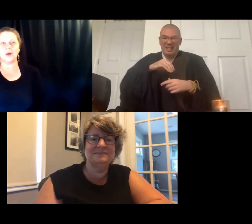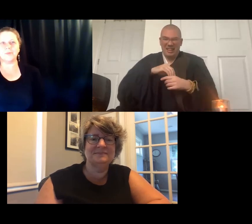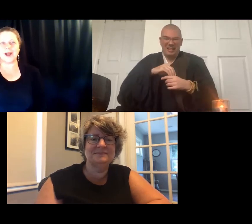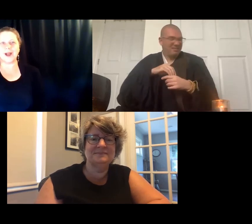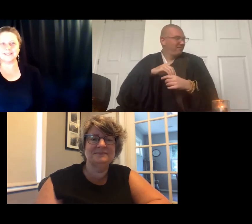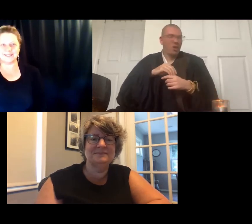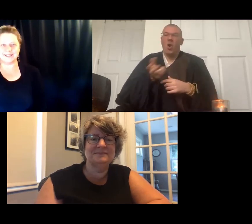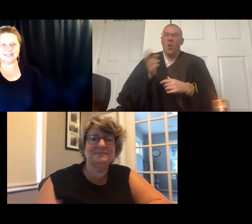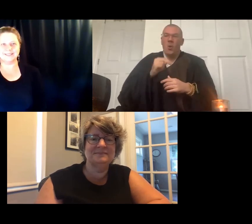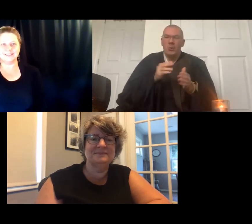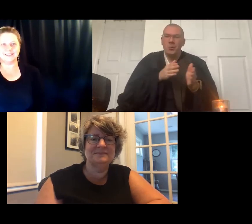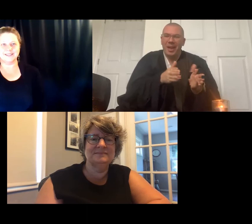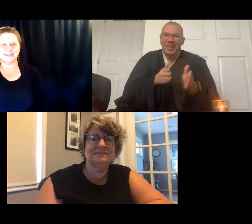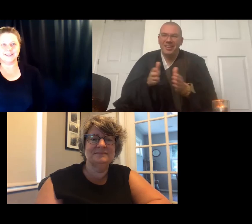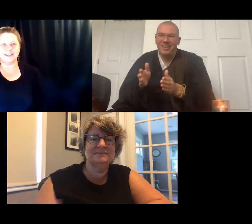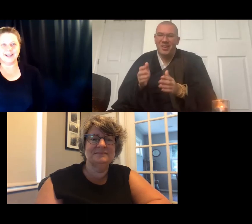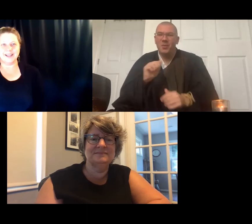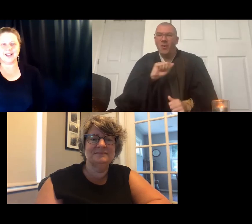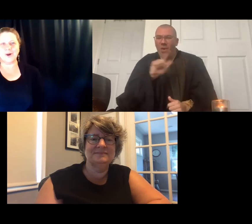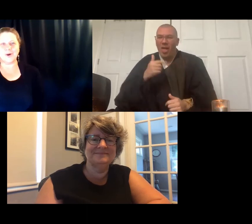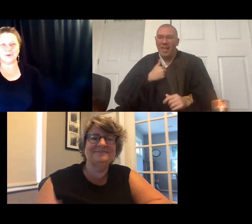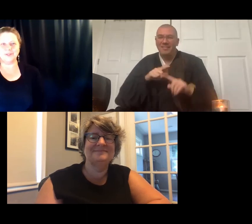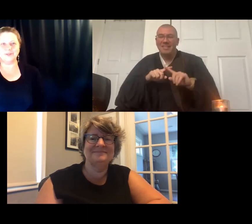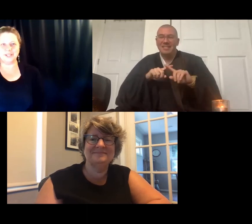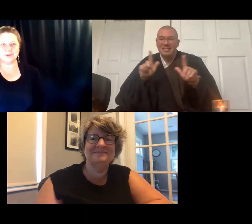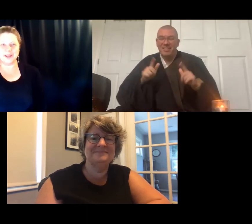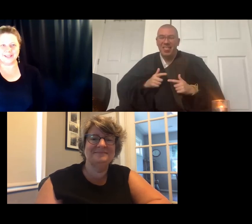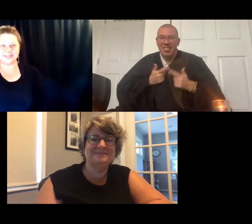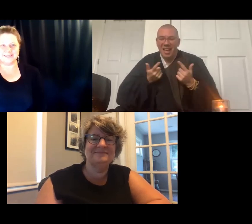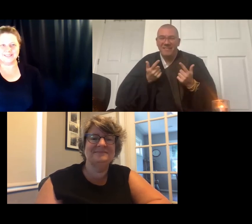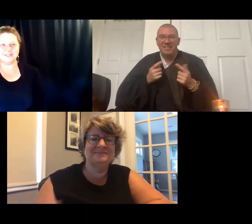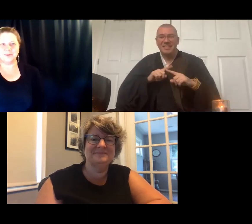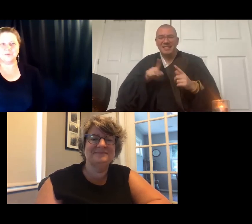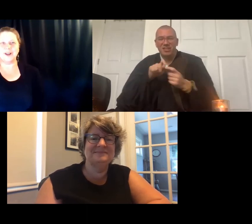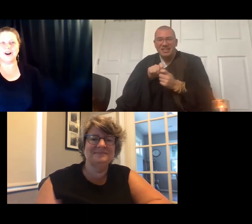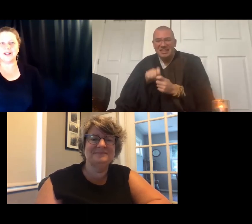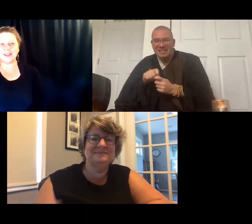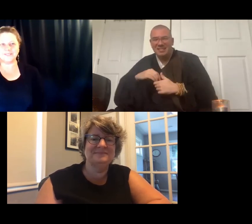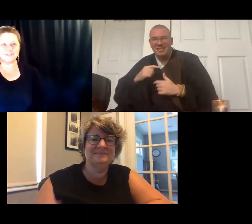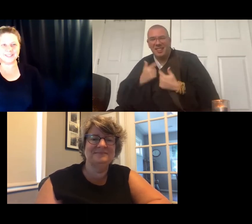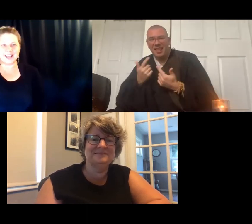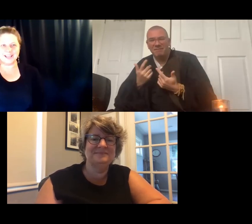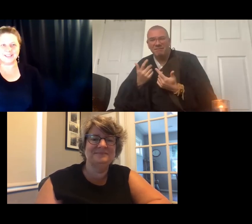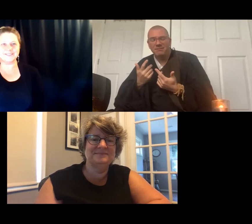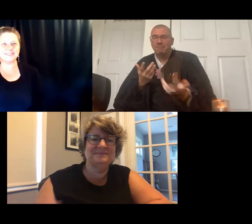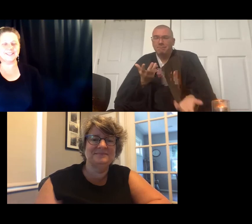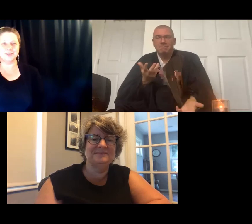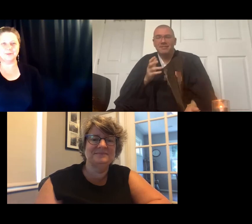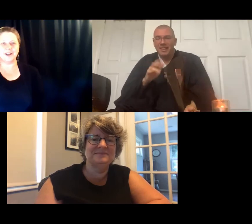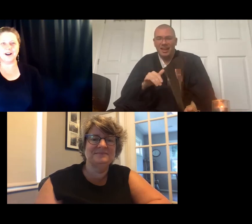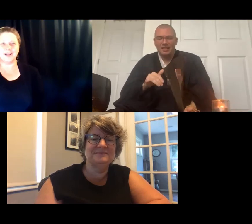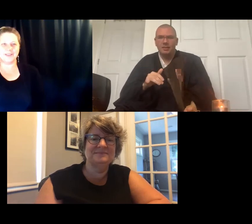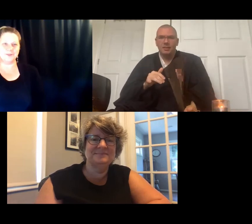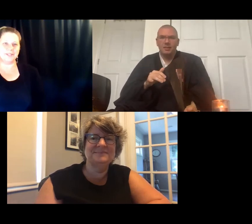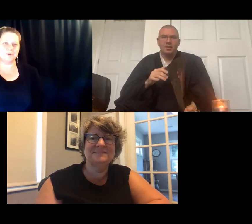We're all practicing in our own unique ways. We all have different lives.